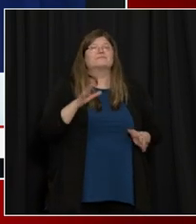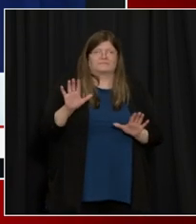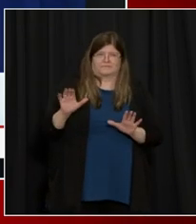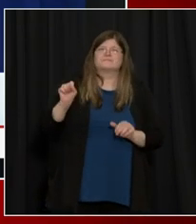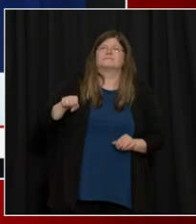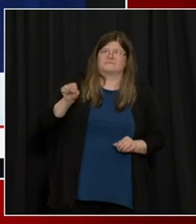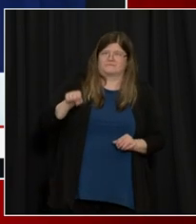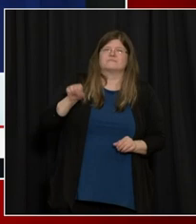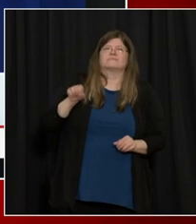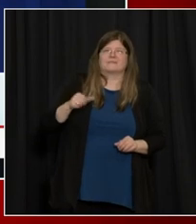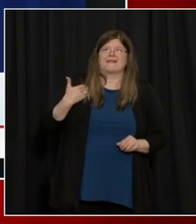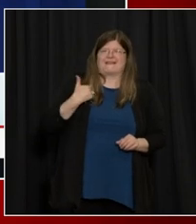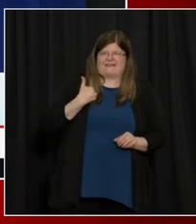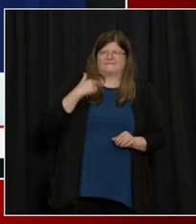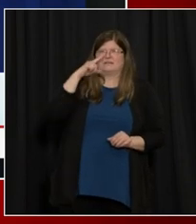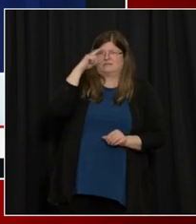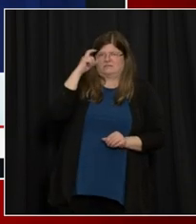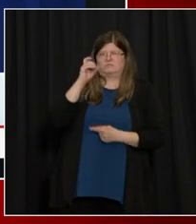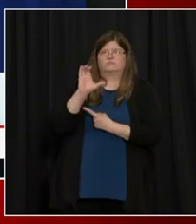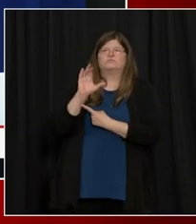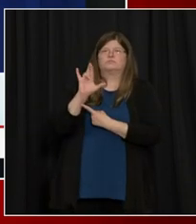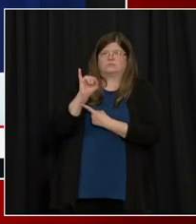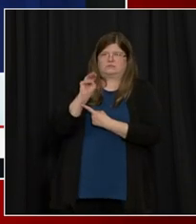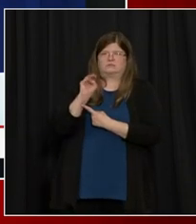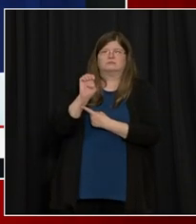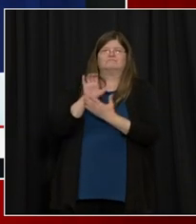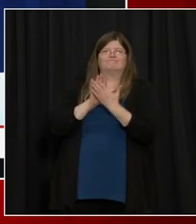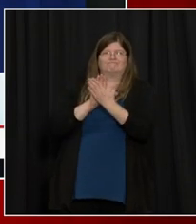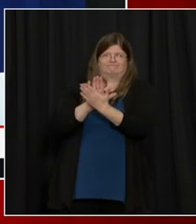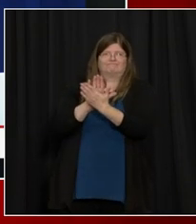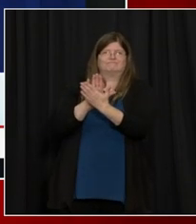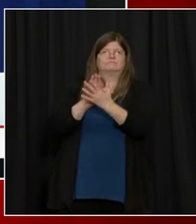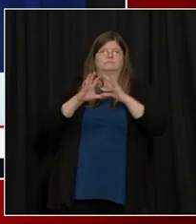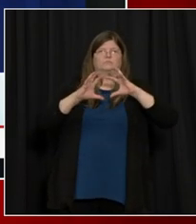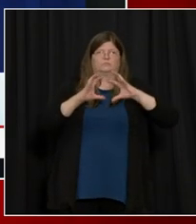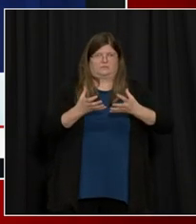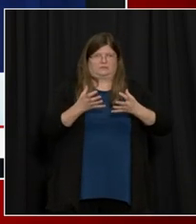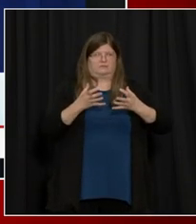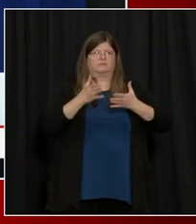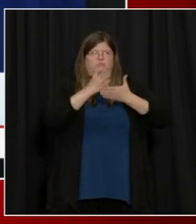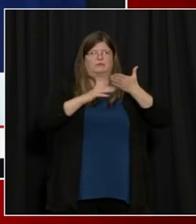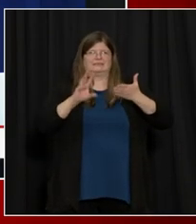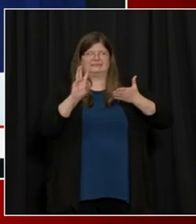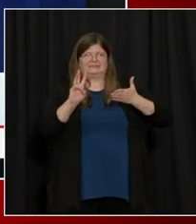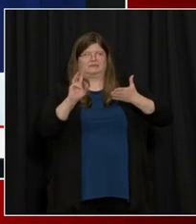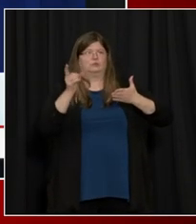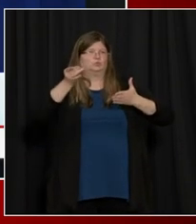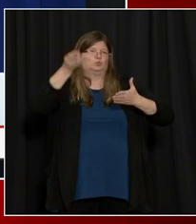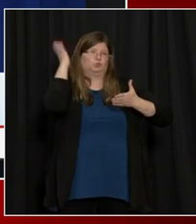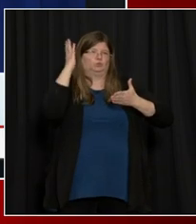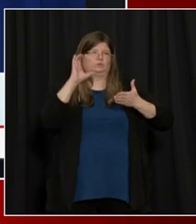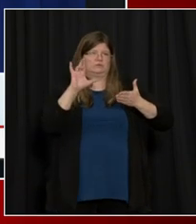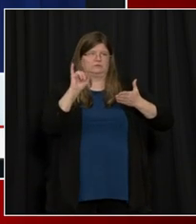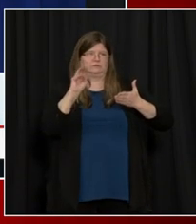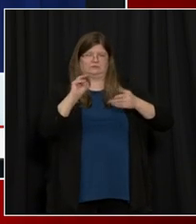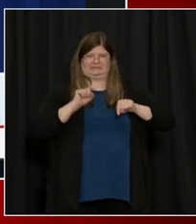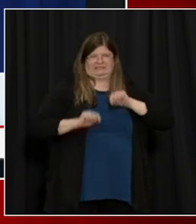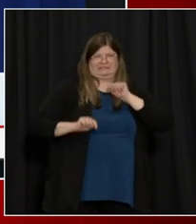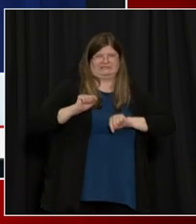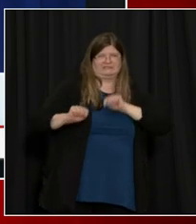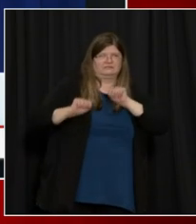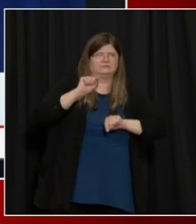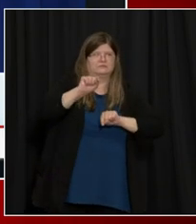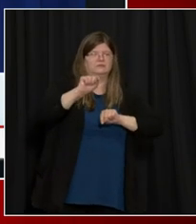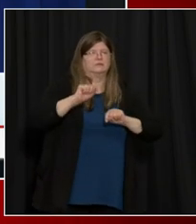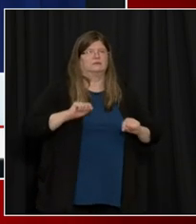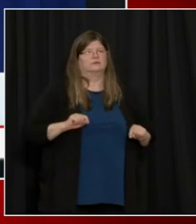We've identified 6 areas across the city which are most plagued with violent crime. One of the small differences